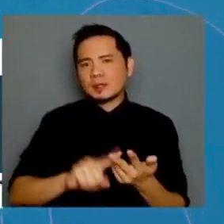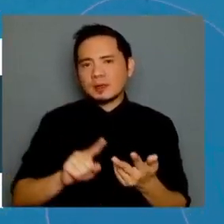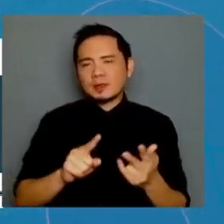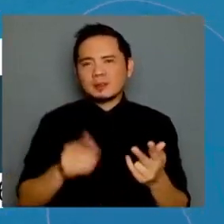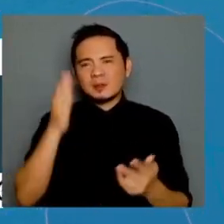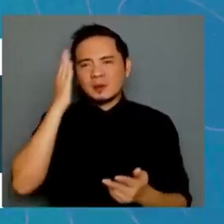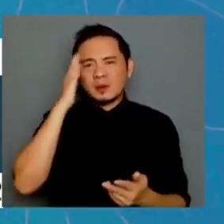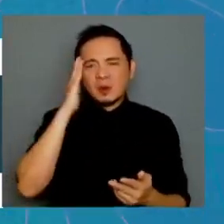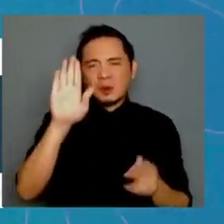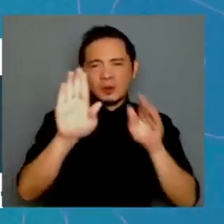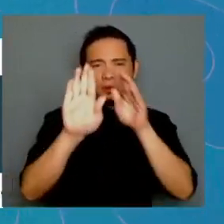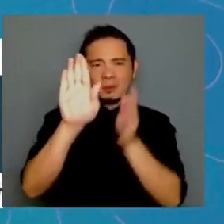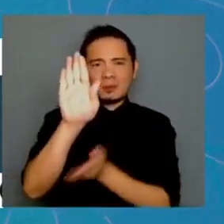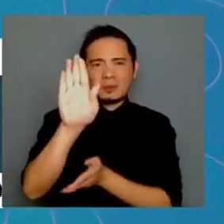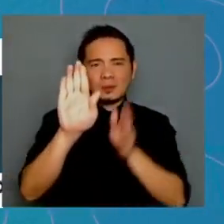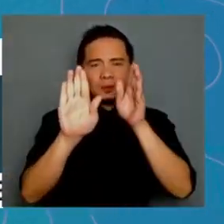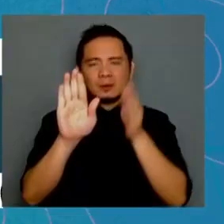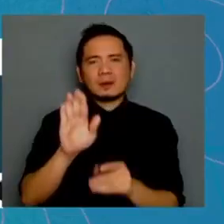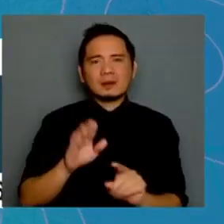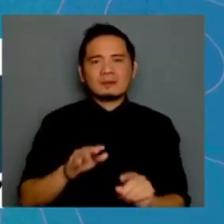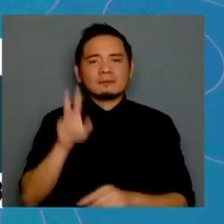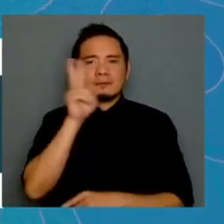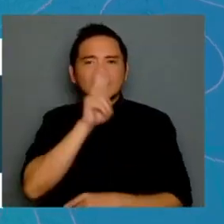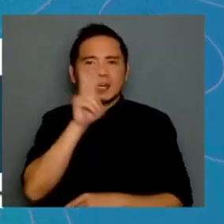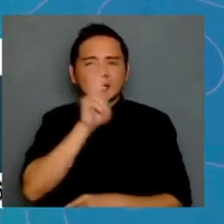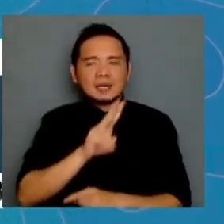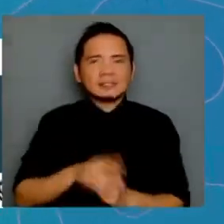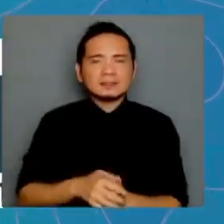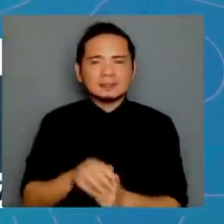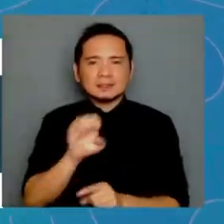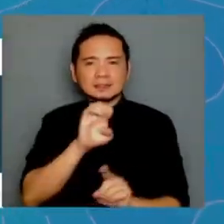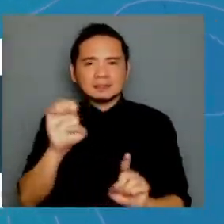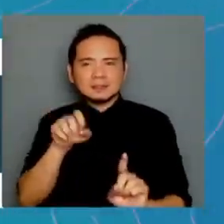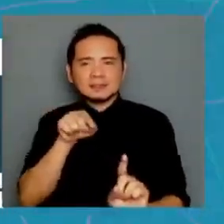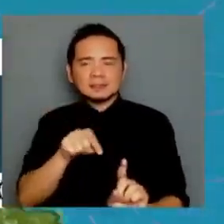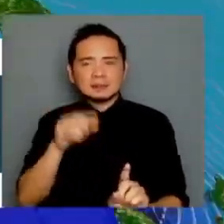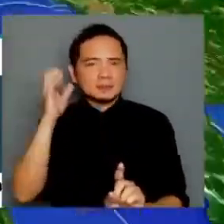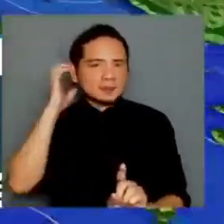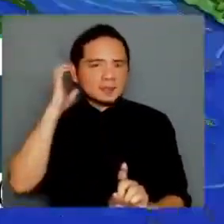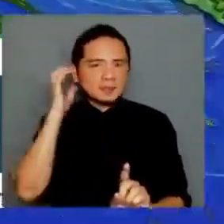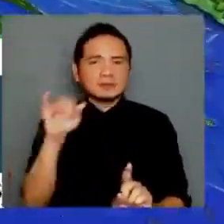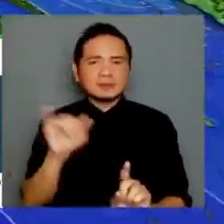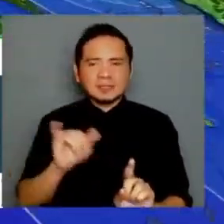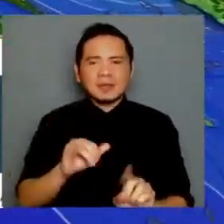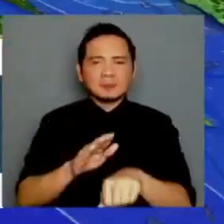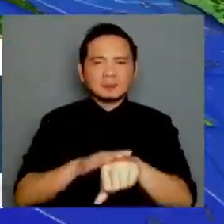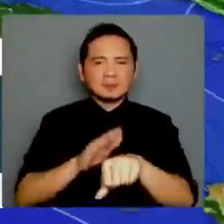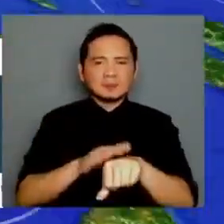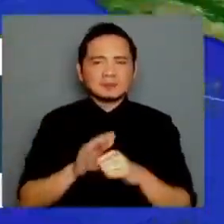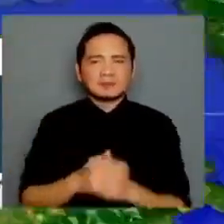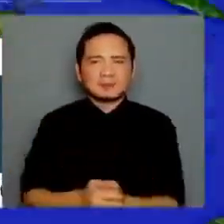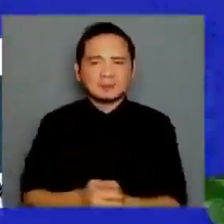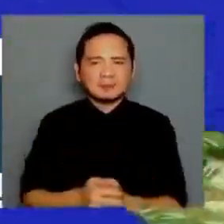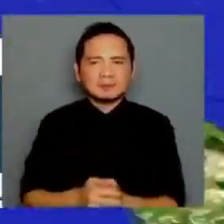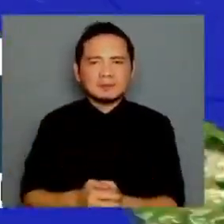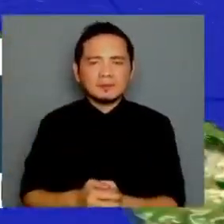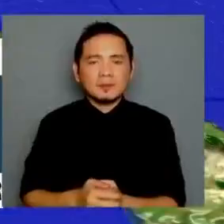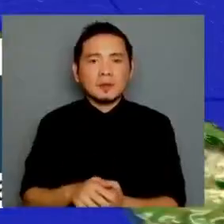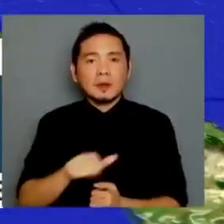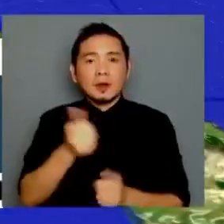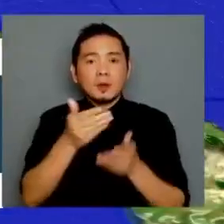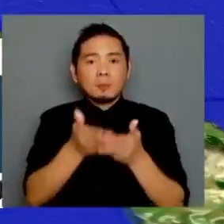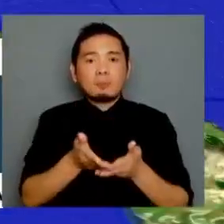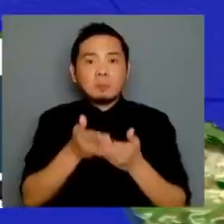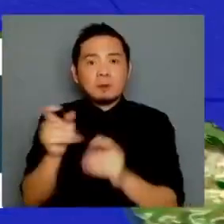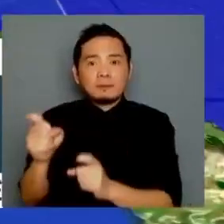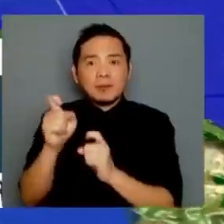of Visayas and the eastern seaboards of Visayas and Mindanao. Fishing boats and other small sea caravans are advised not to venture out